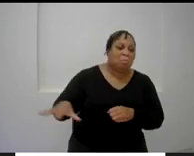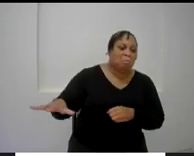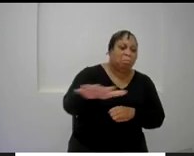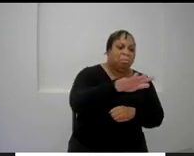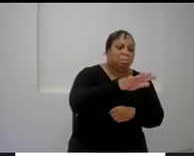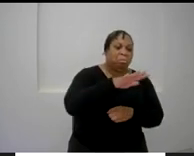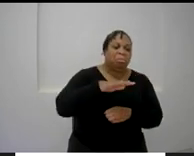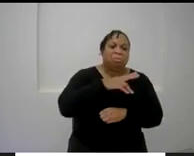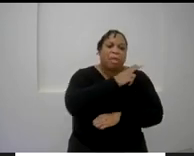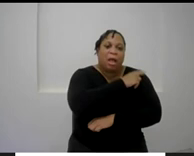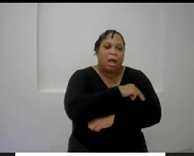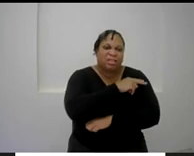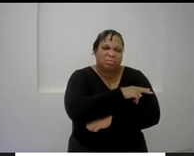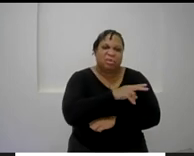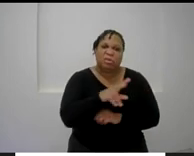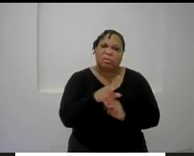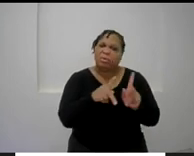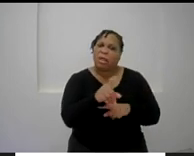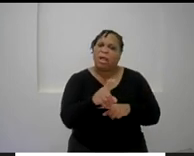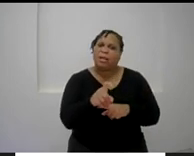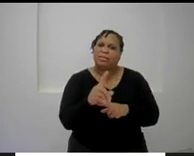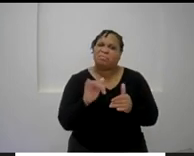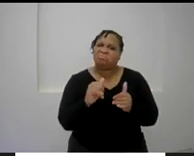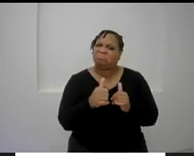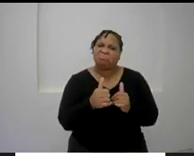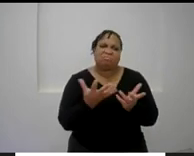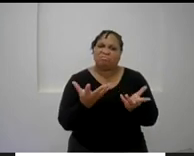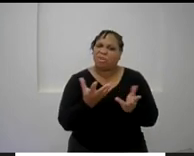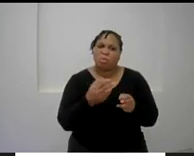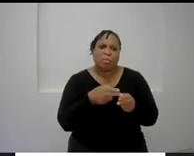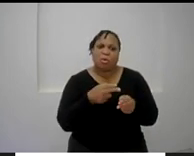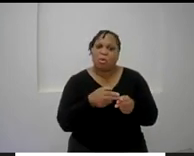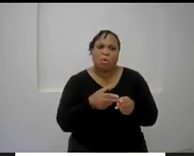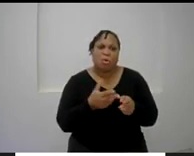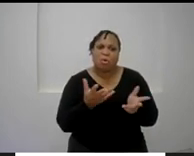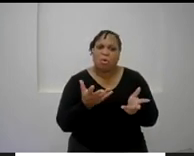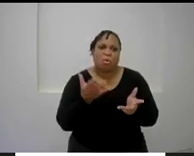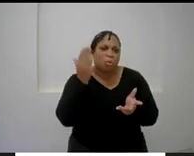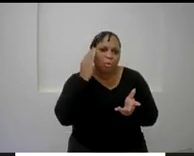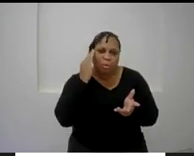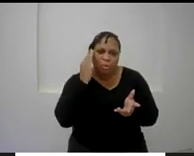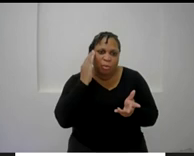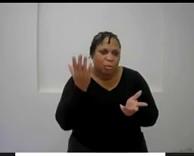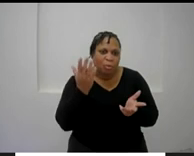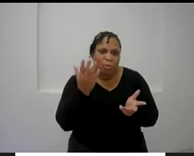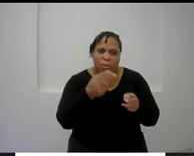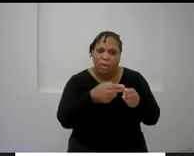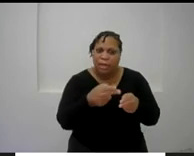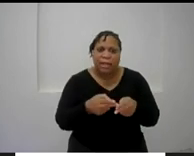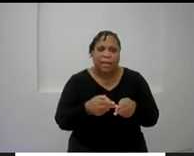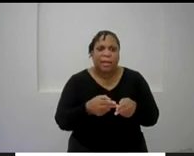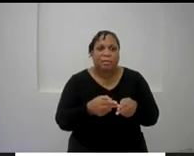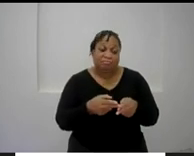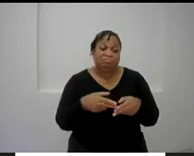hospital, people were asked, how would you like us to refer to you? What do you want to be known as? And we provided some